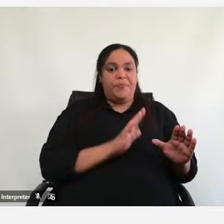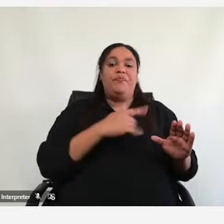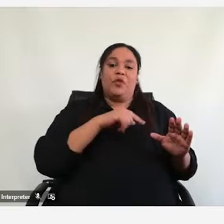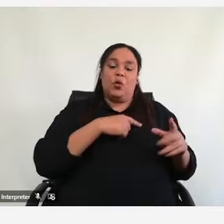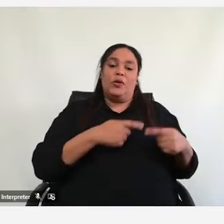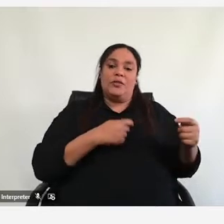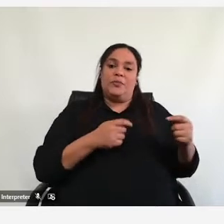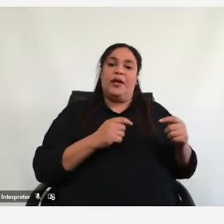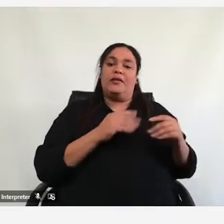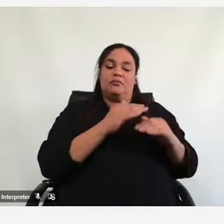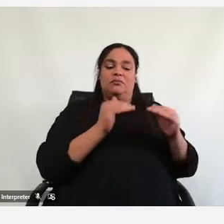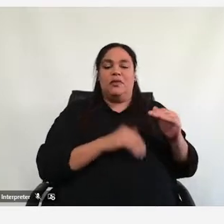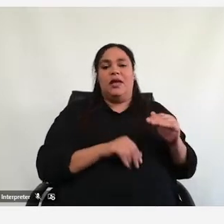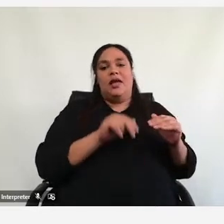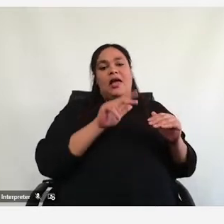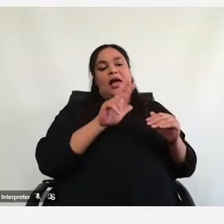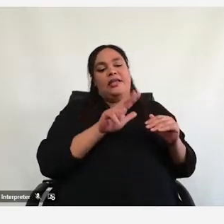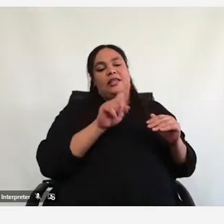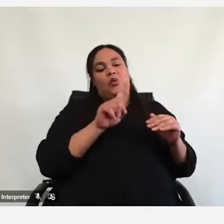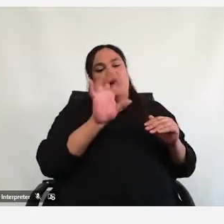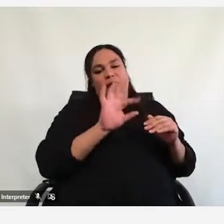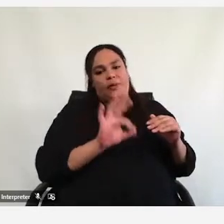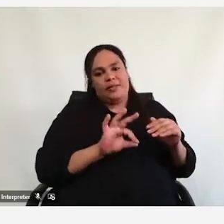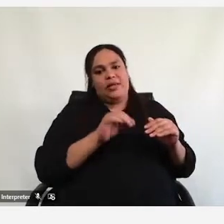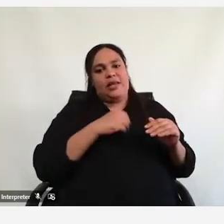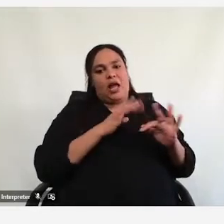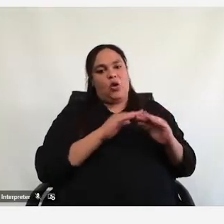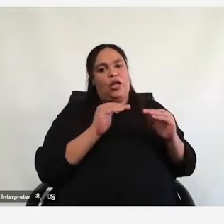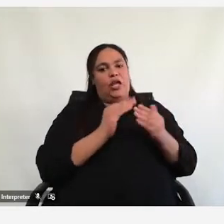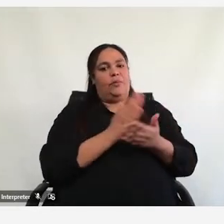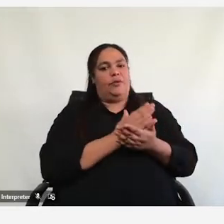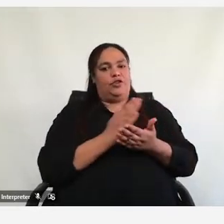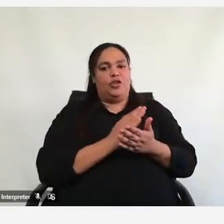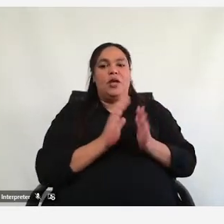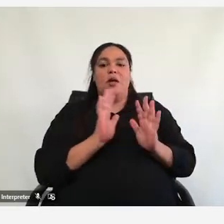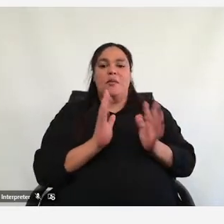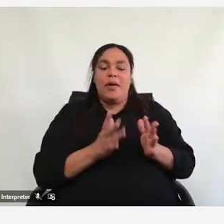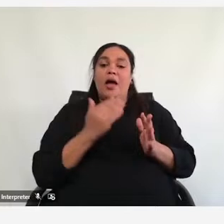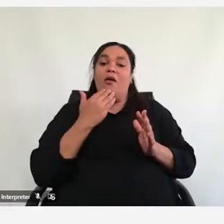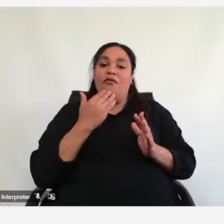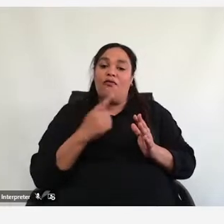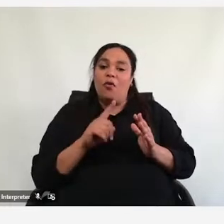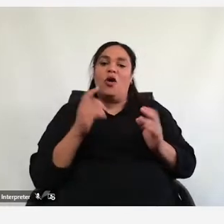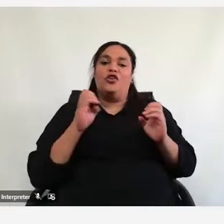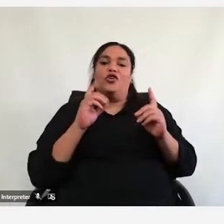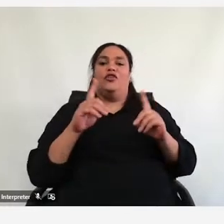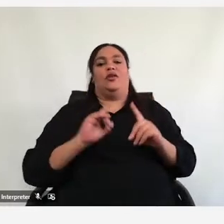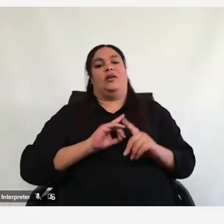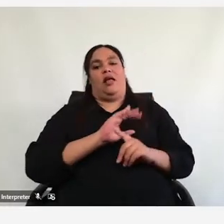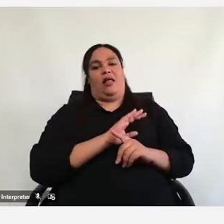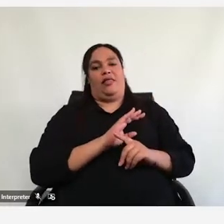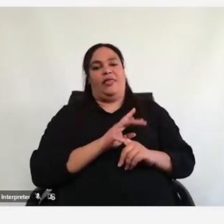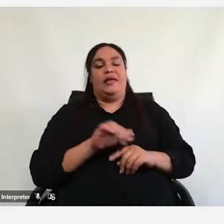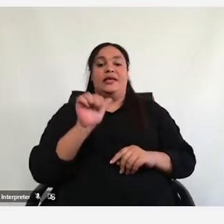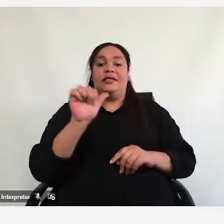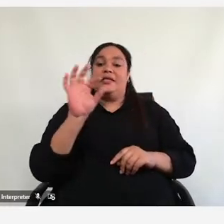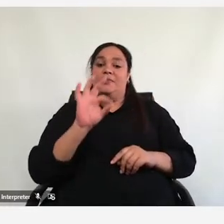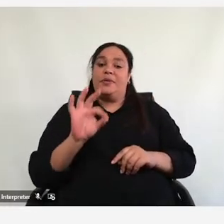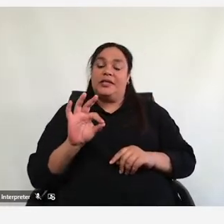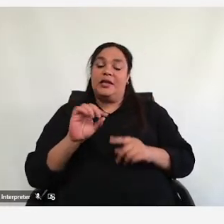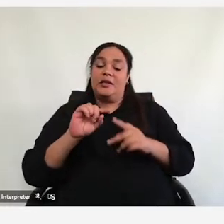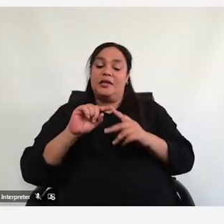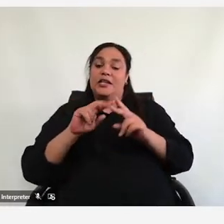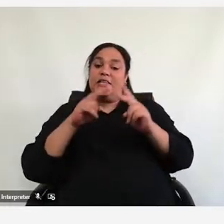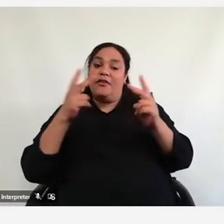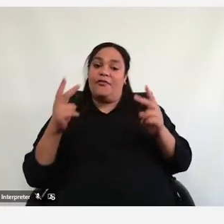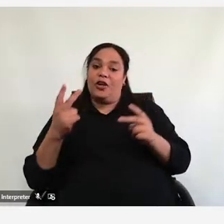spend just under 81% of our equitable share just on education and health. The 6 percentage point difference